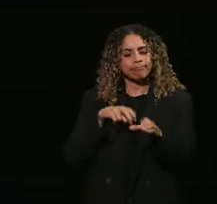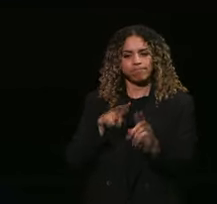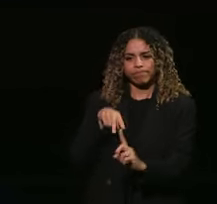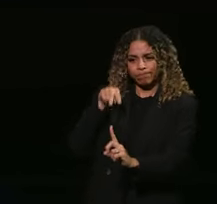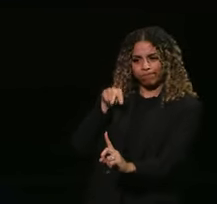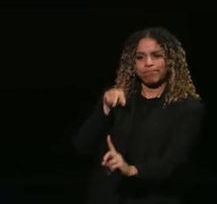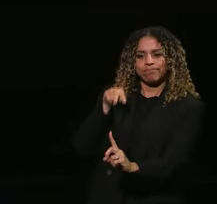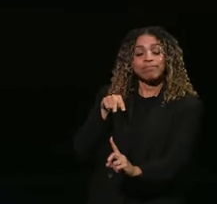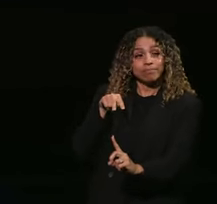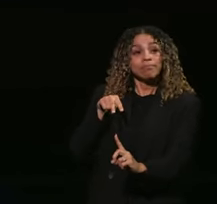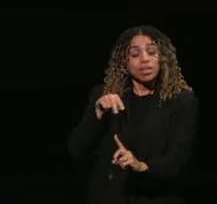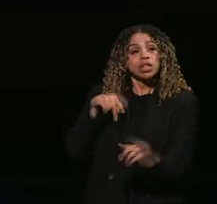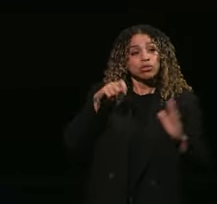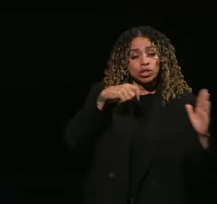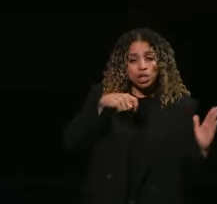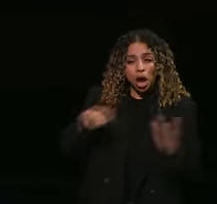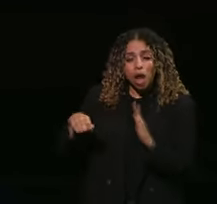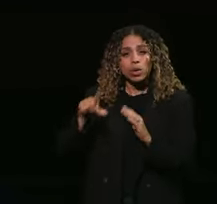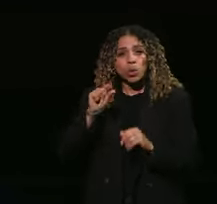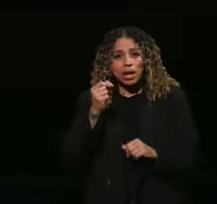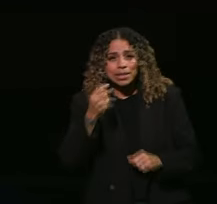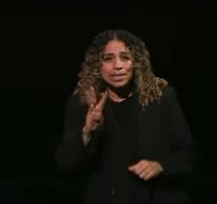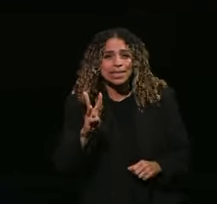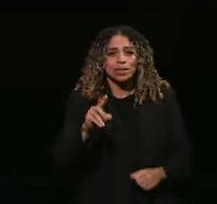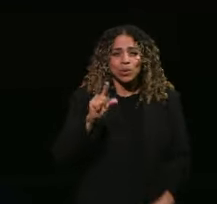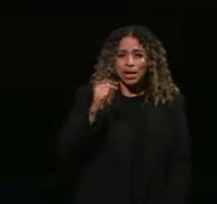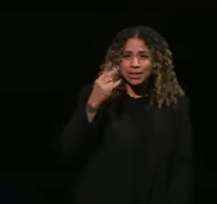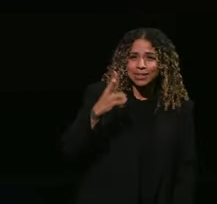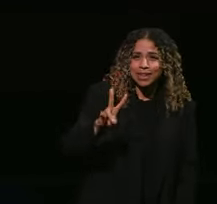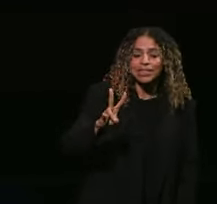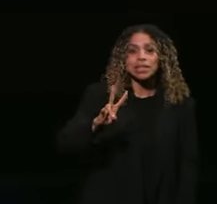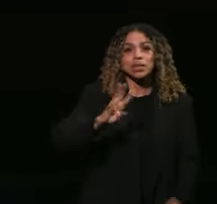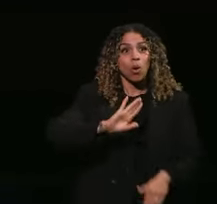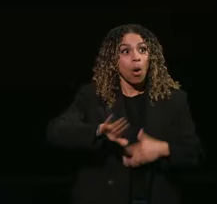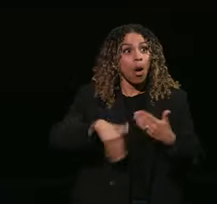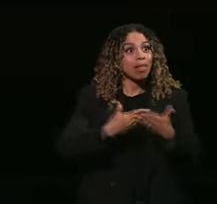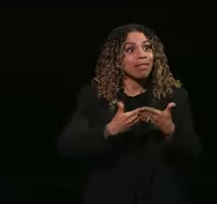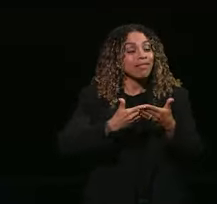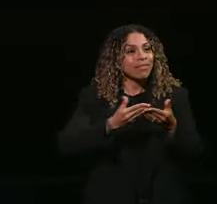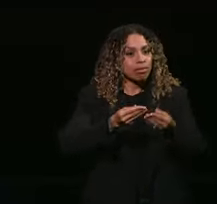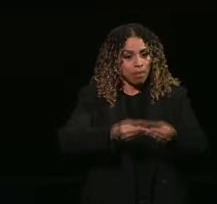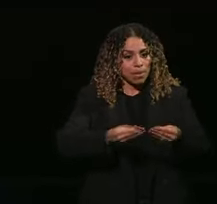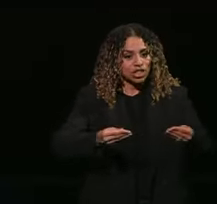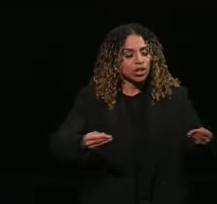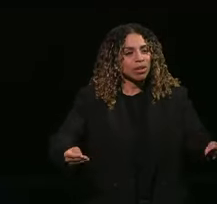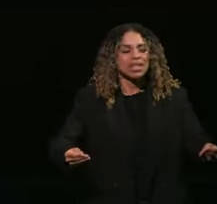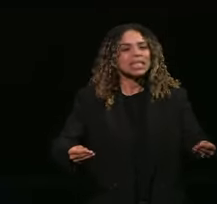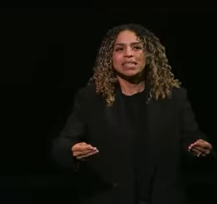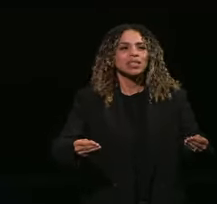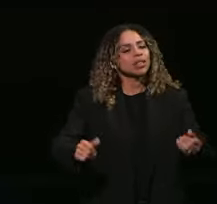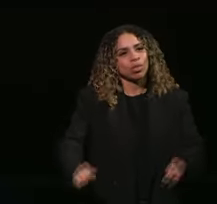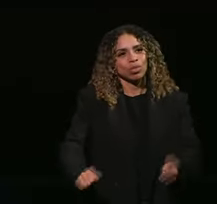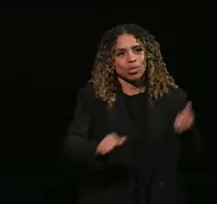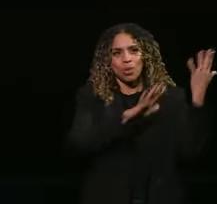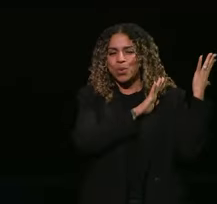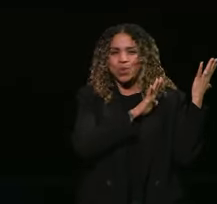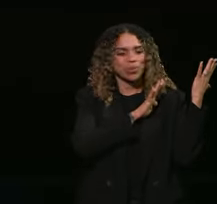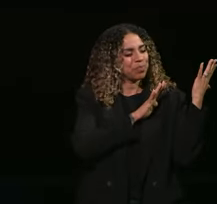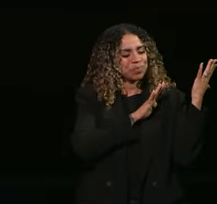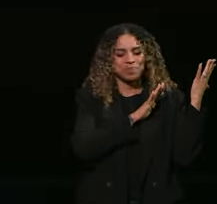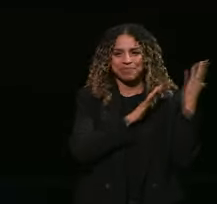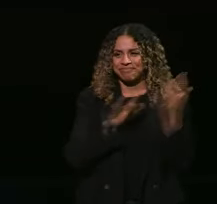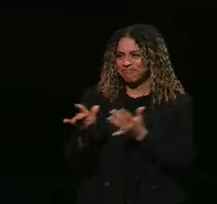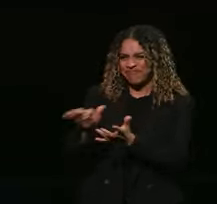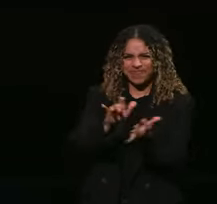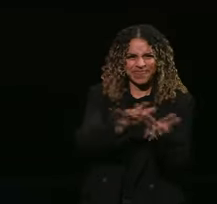2016, 2017. All those material were thrown into the garbage because